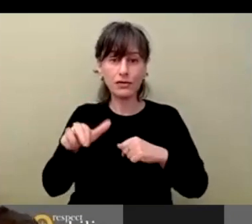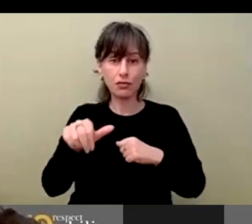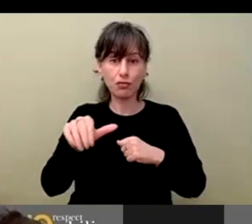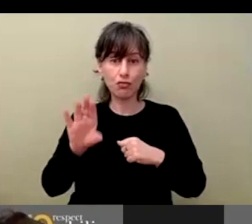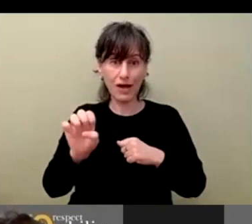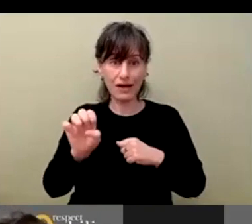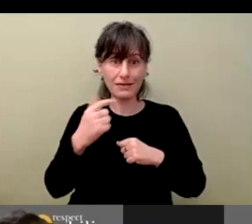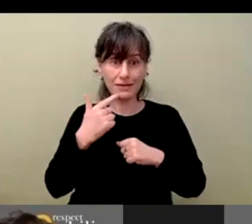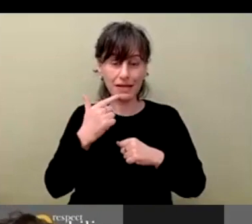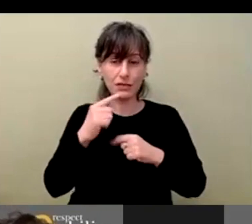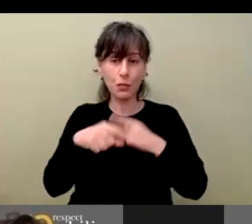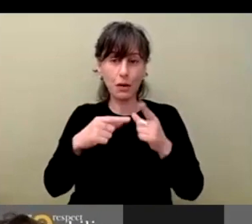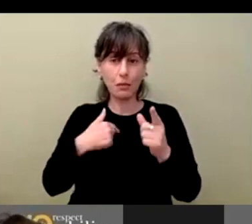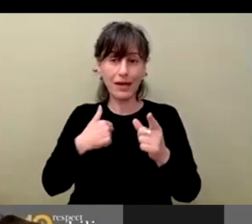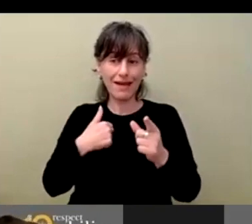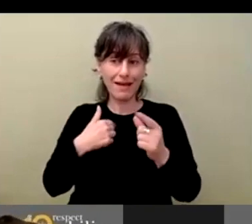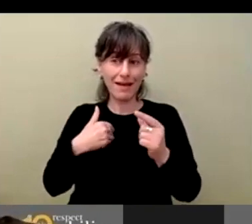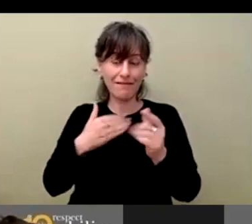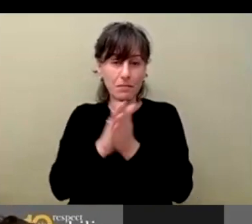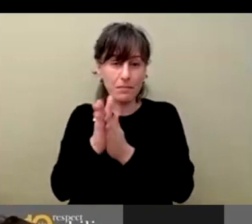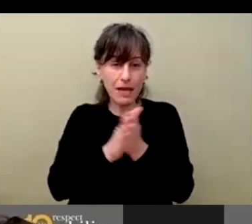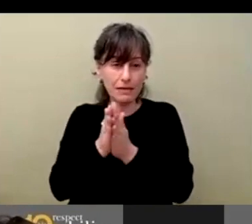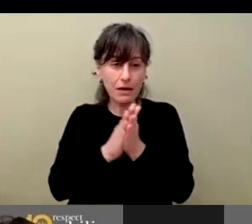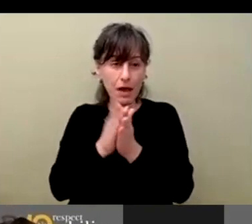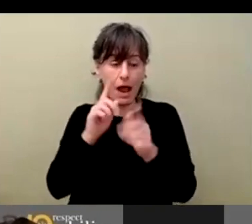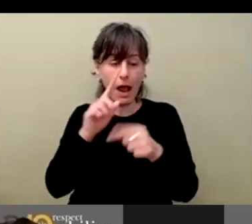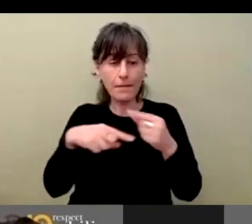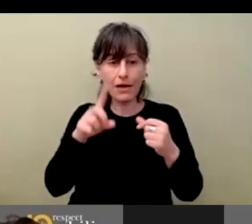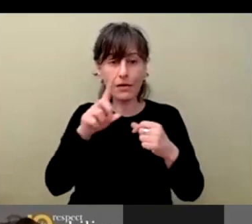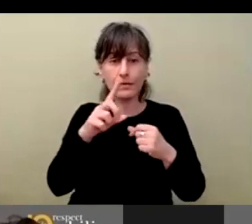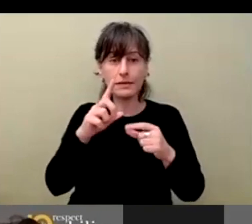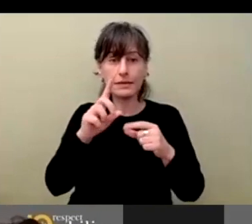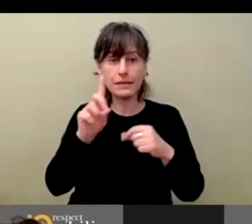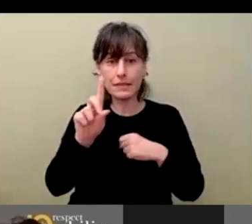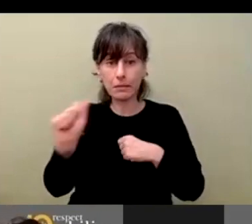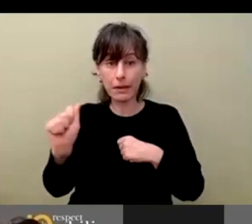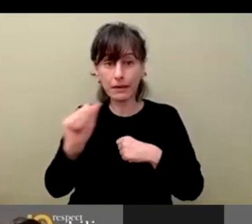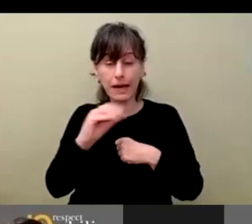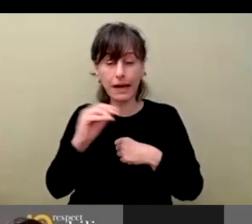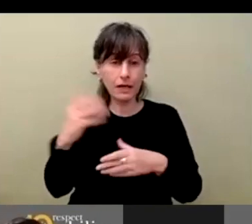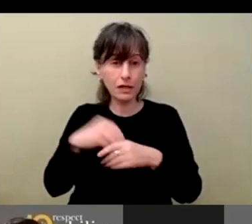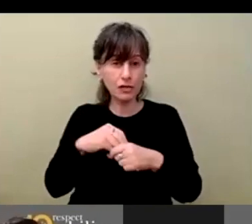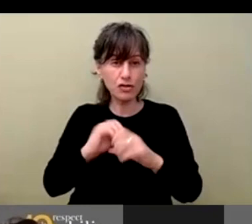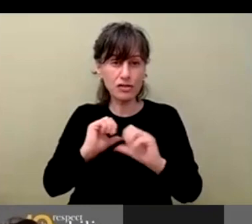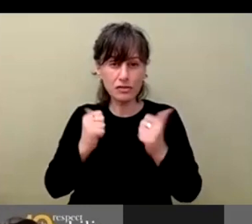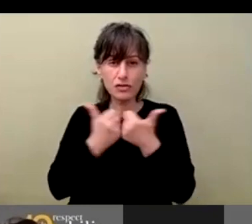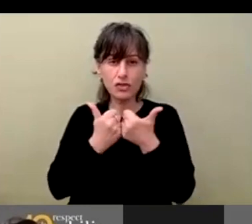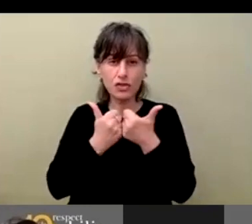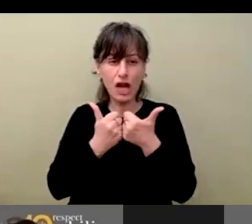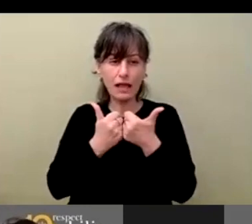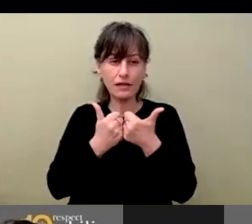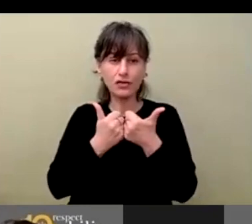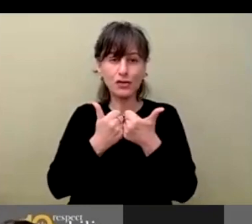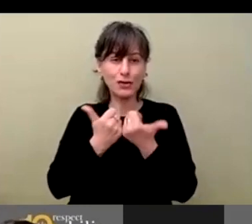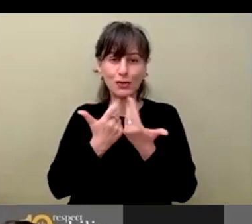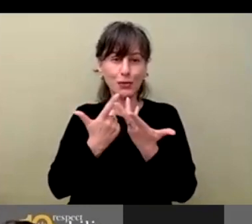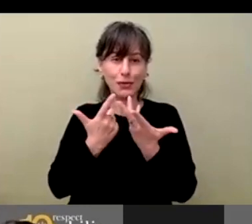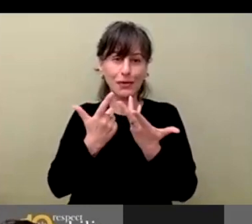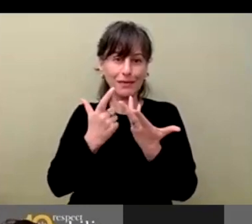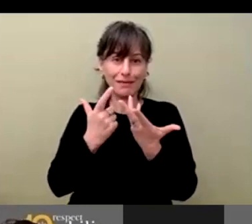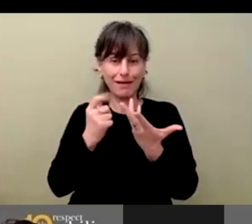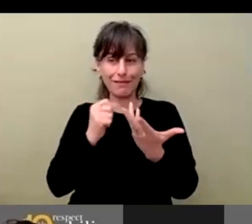when we are this passionate about disability inclusion, it's hard to ever walk away from it, to ever shake it from what we're